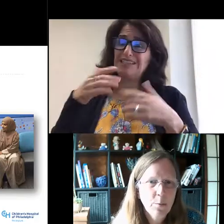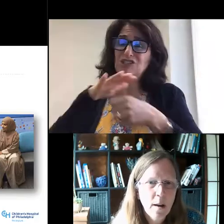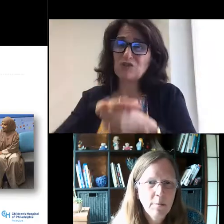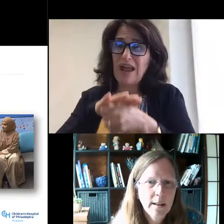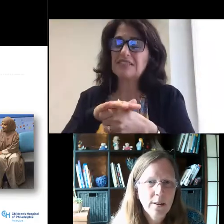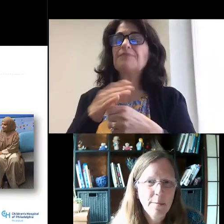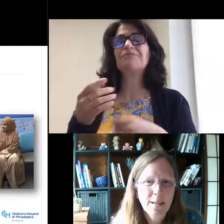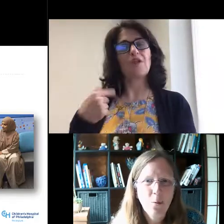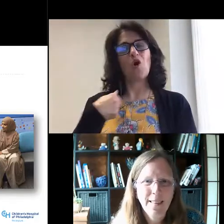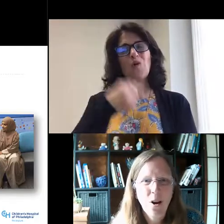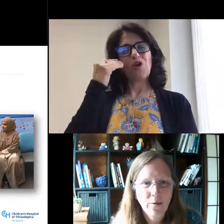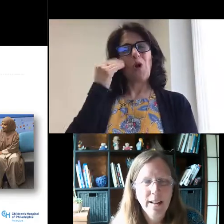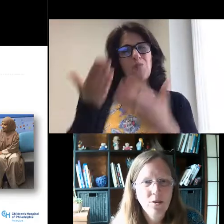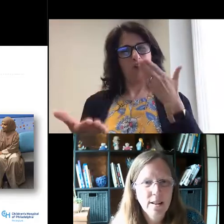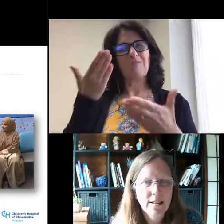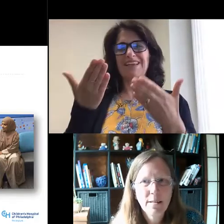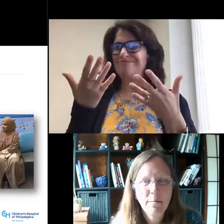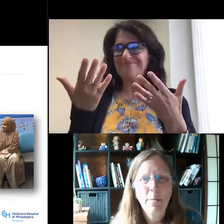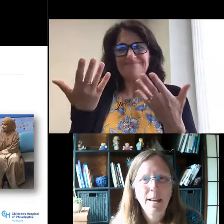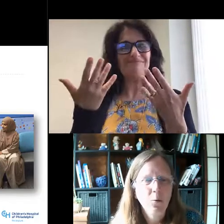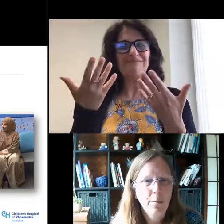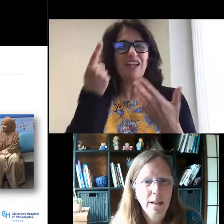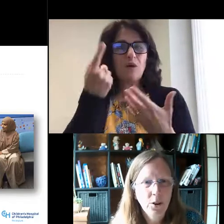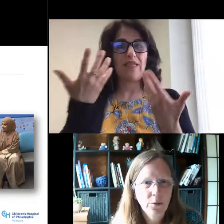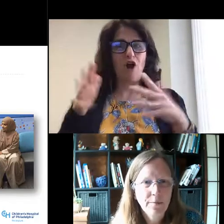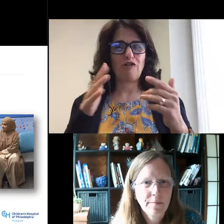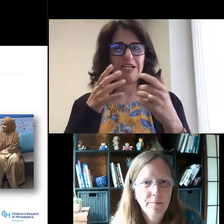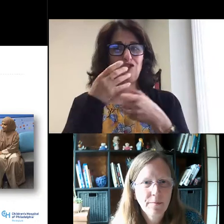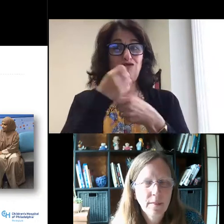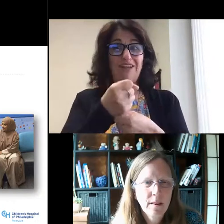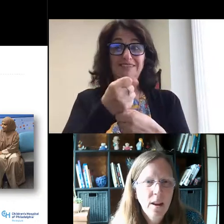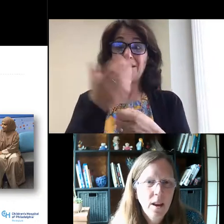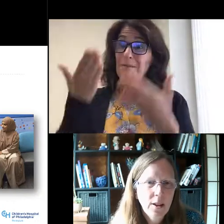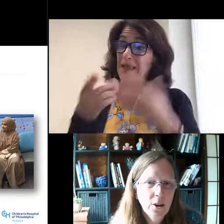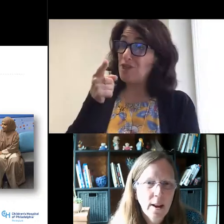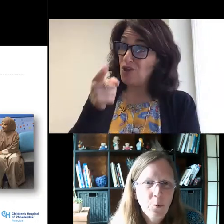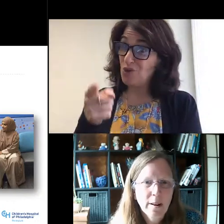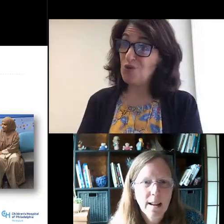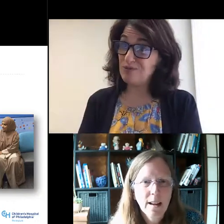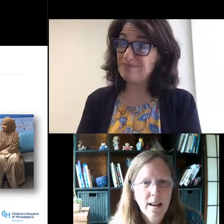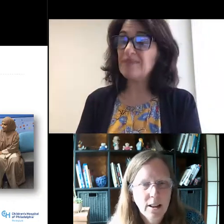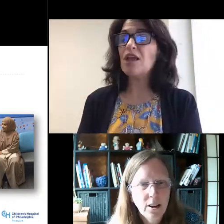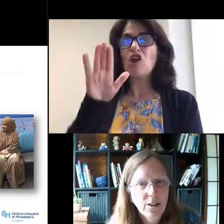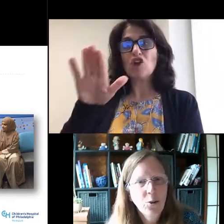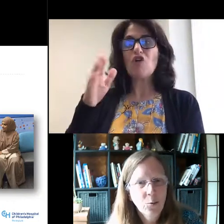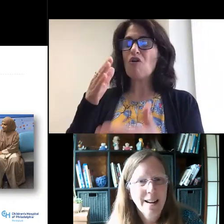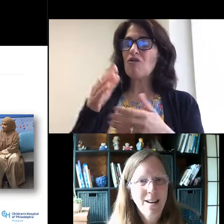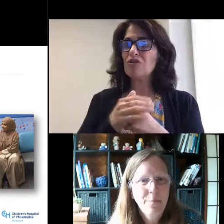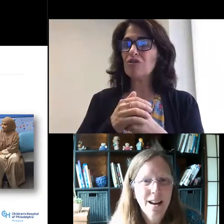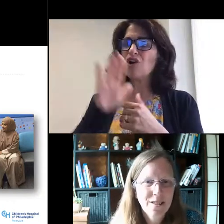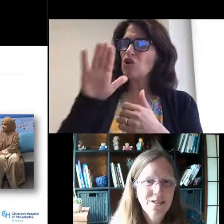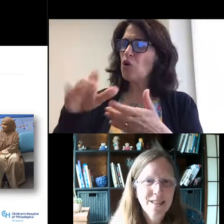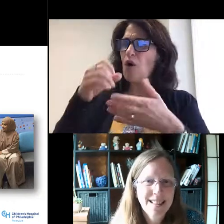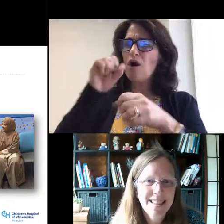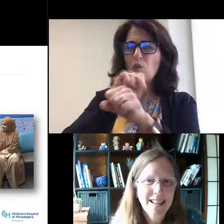it's probably going to be someone they already trust. Maybe it will be you. Your work